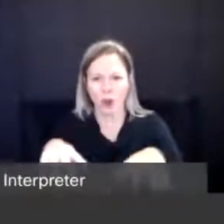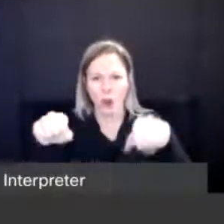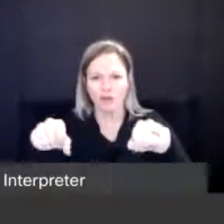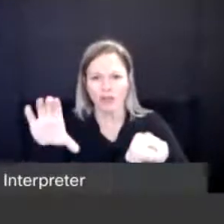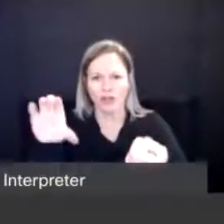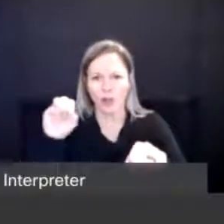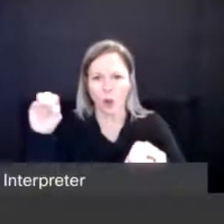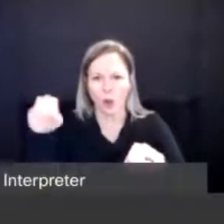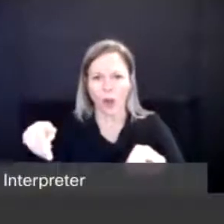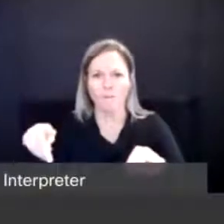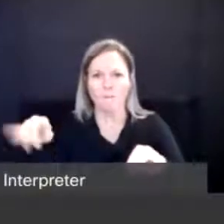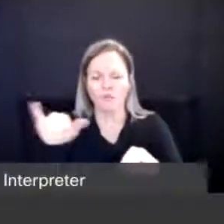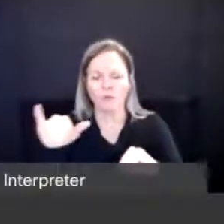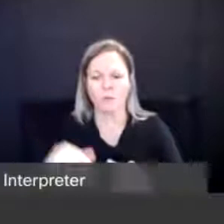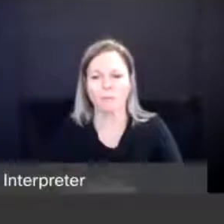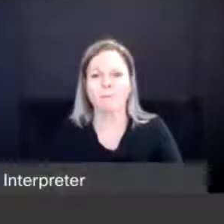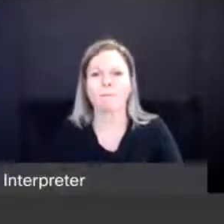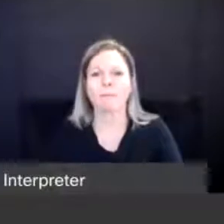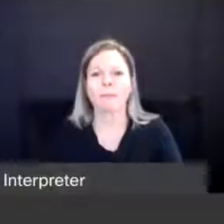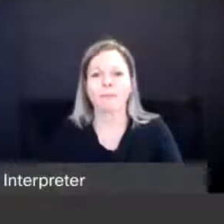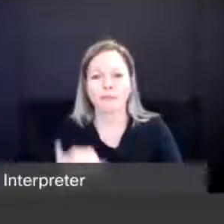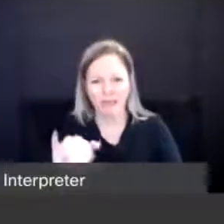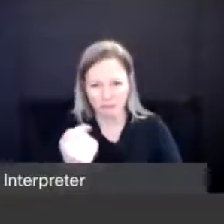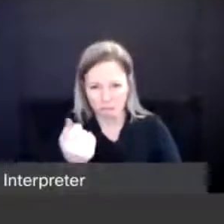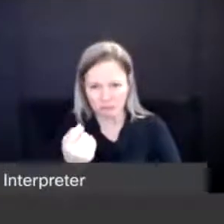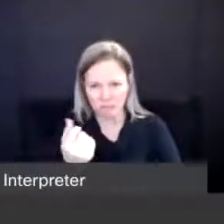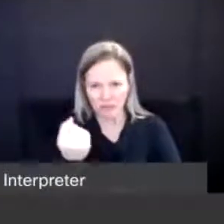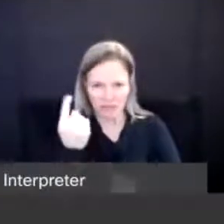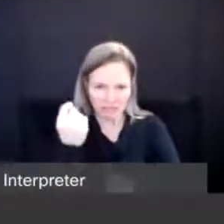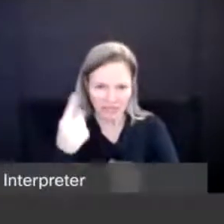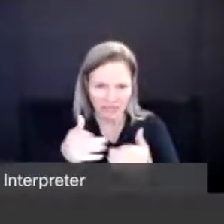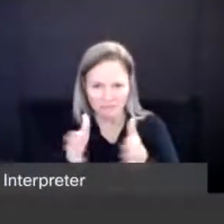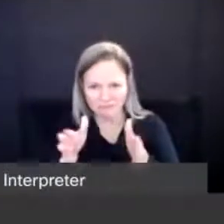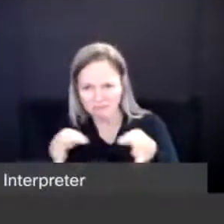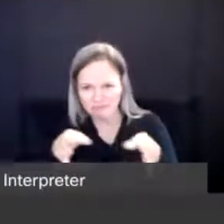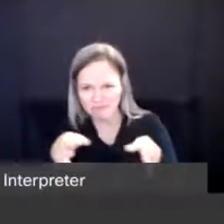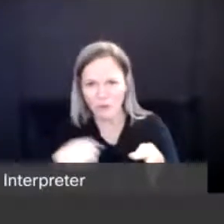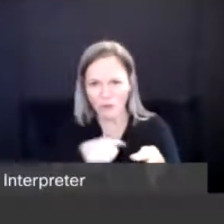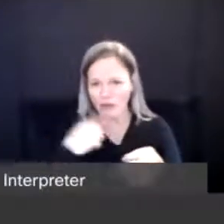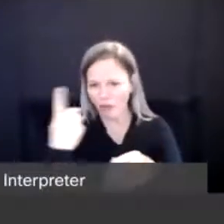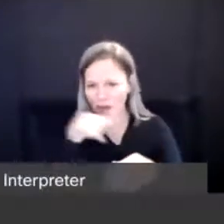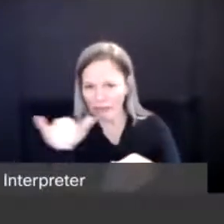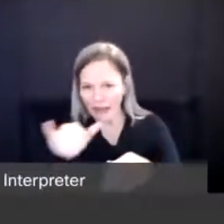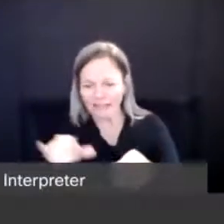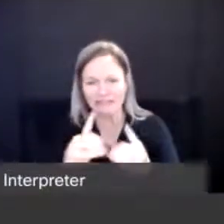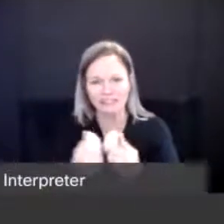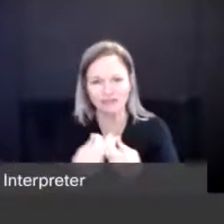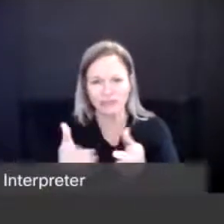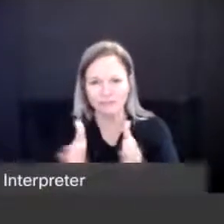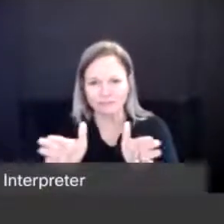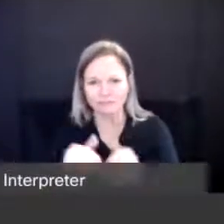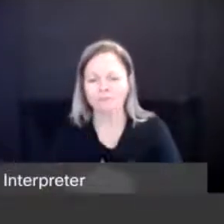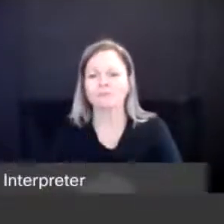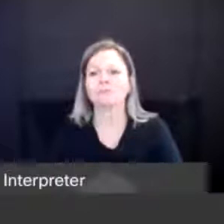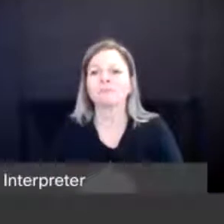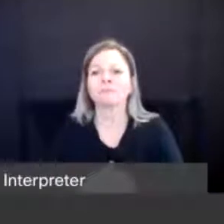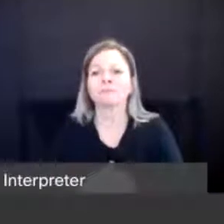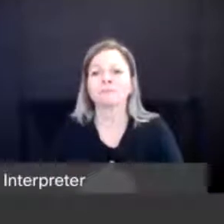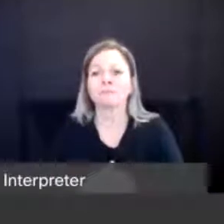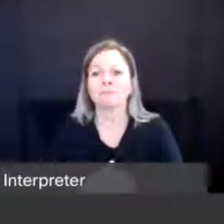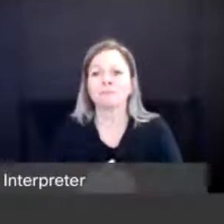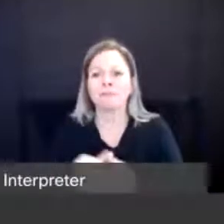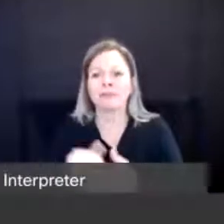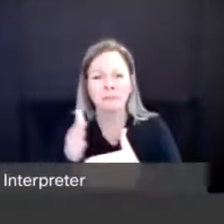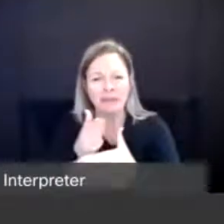education cooperative. So that's just a little bit of an understanding of what Concordia looks like as a district. The median value of